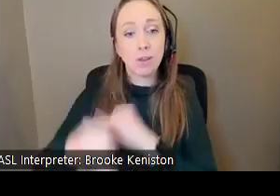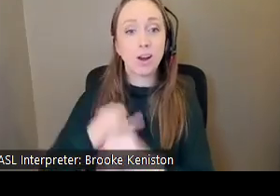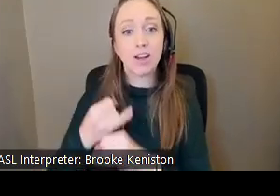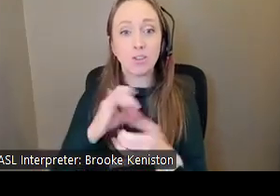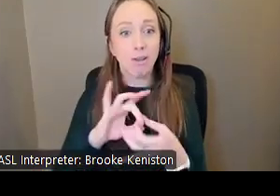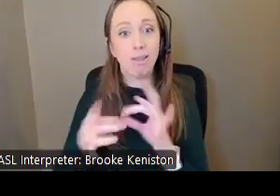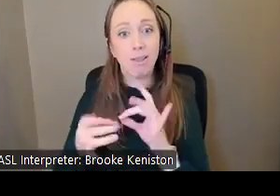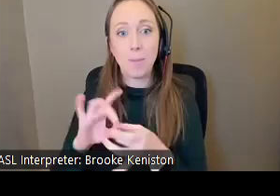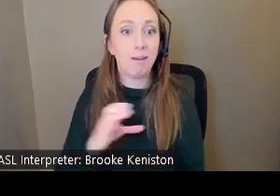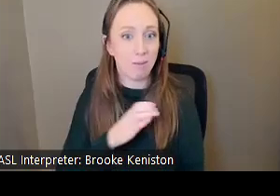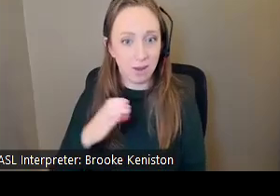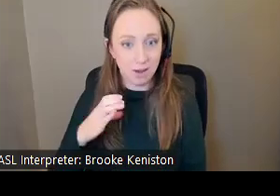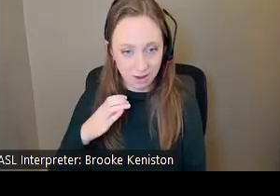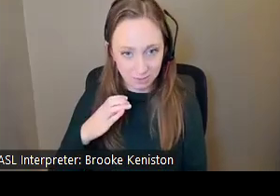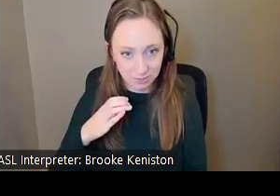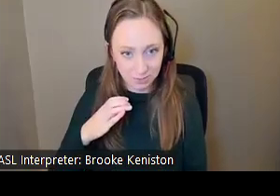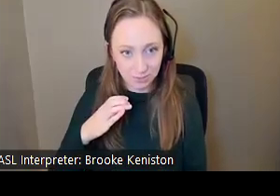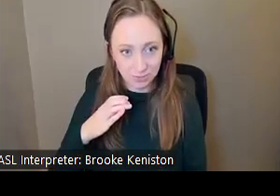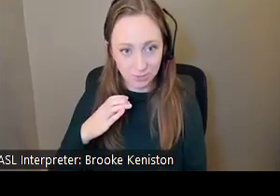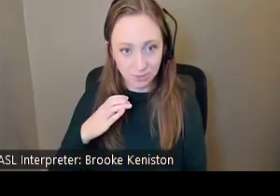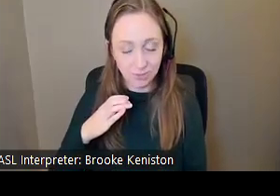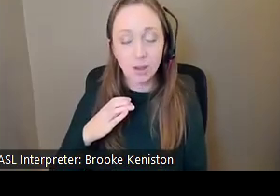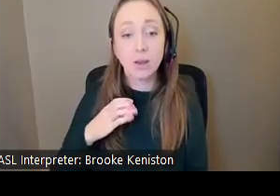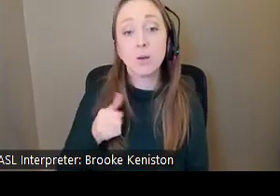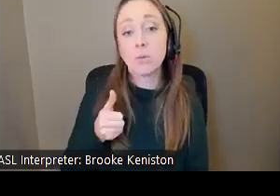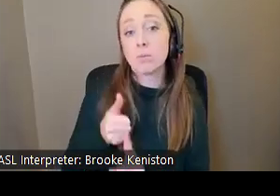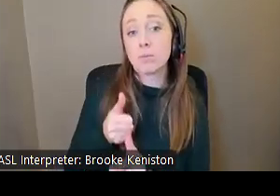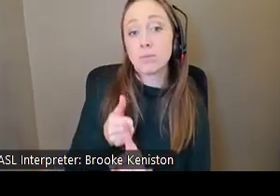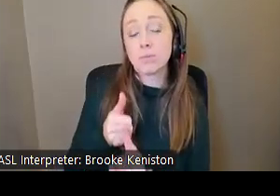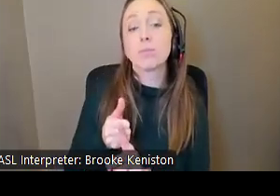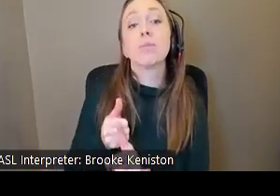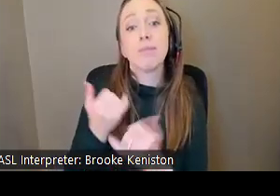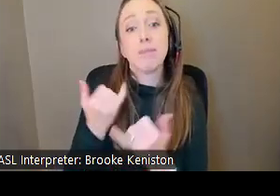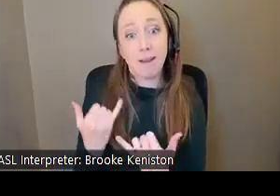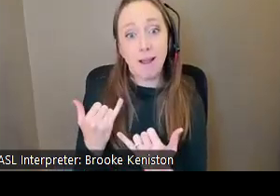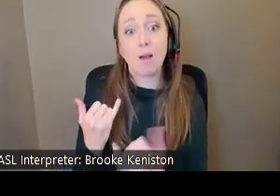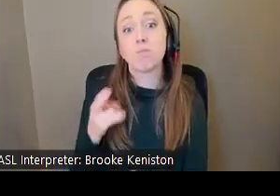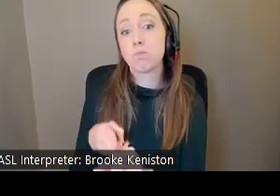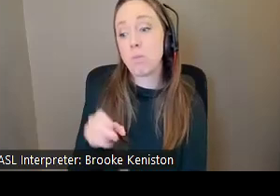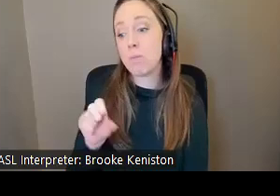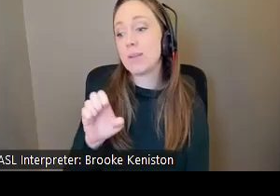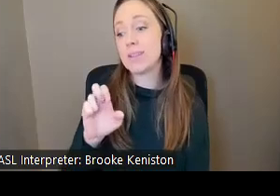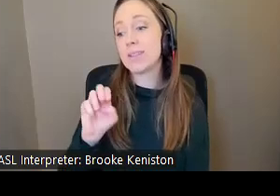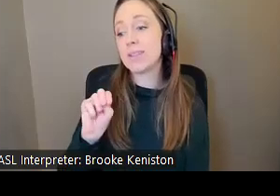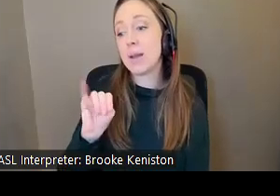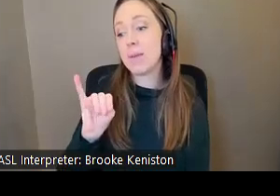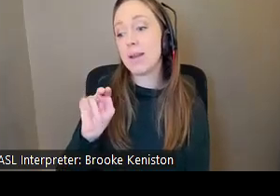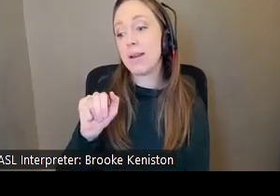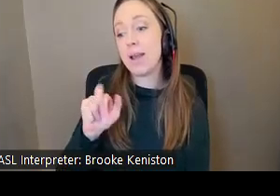And in addition to all that you've heard, he's been attending seminary and will become an Episcopal priest sometime in the next